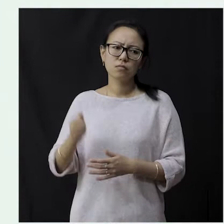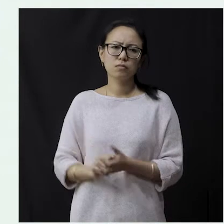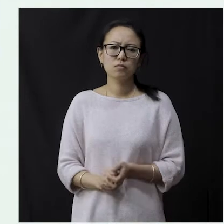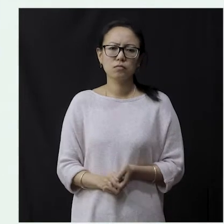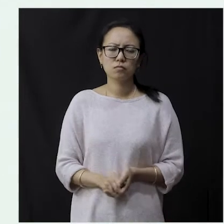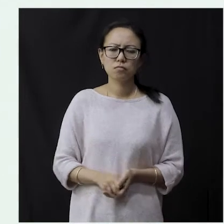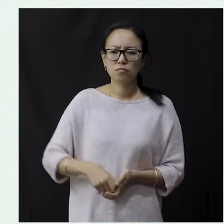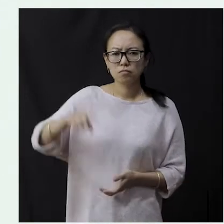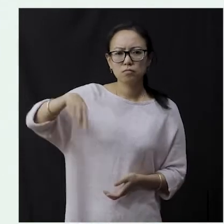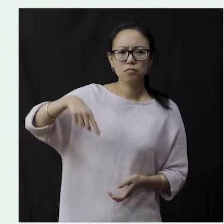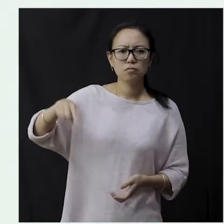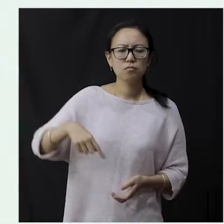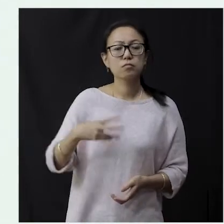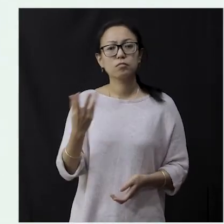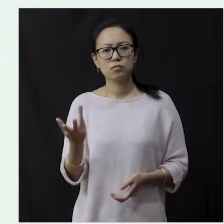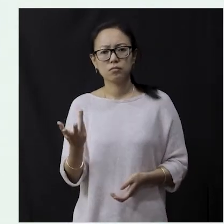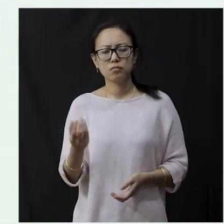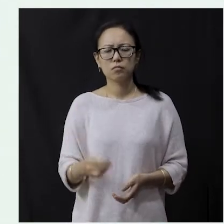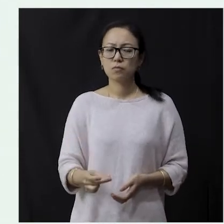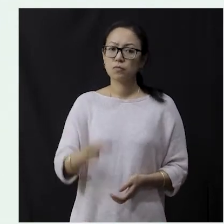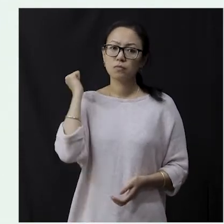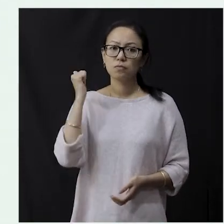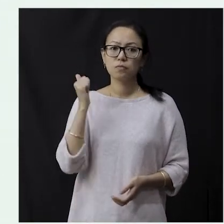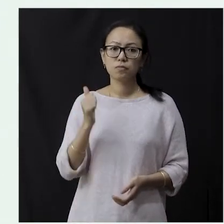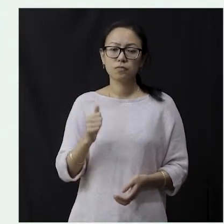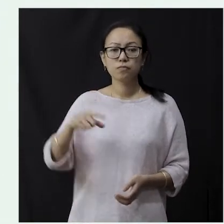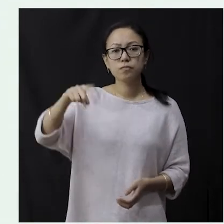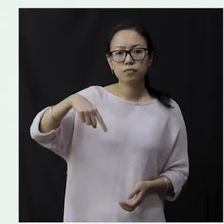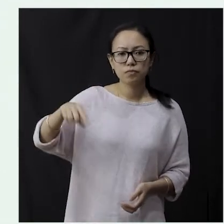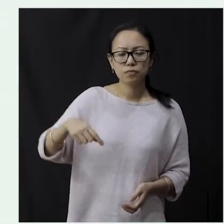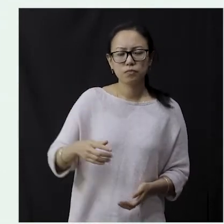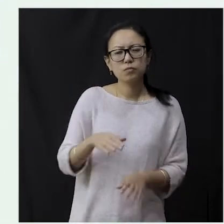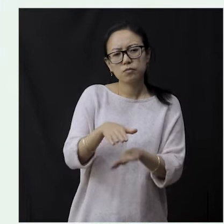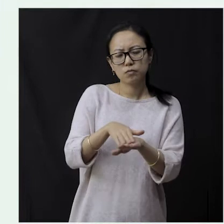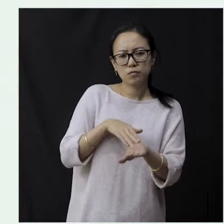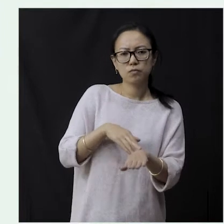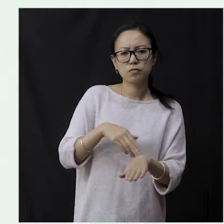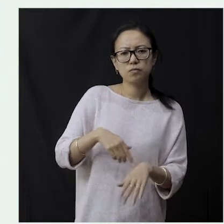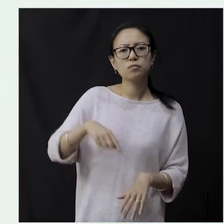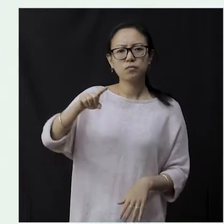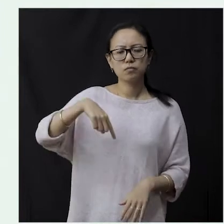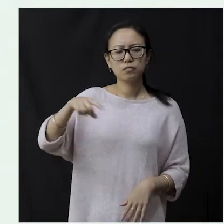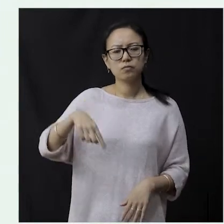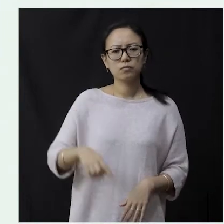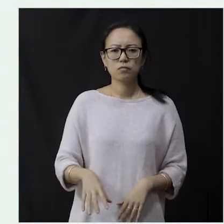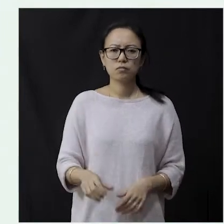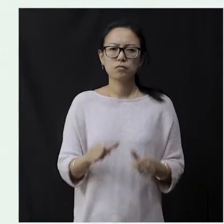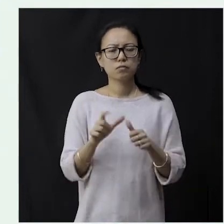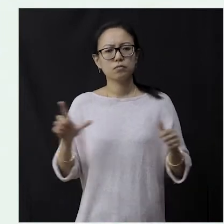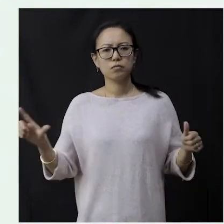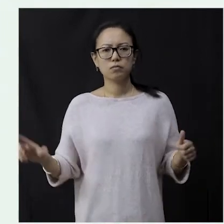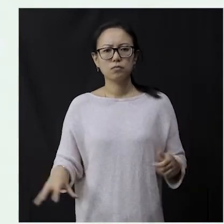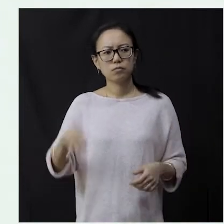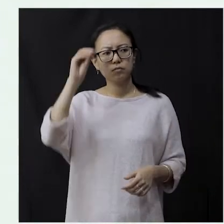fastest and the slowest means of transportation. Okay, now let me tell you what is a transportation.